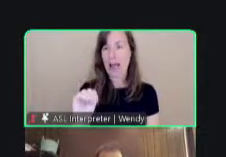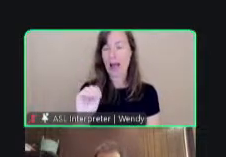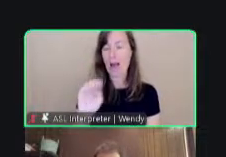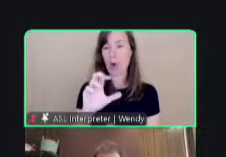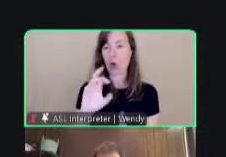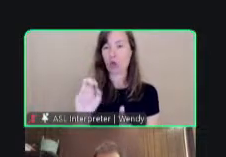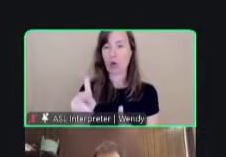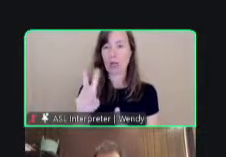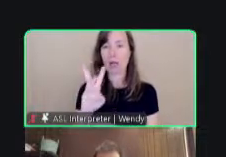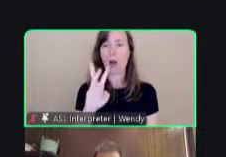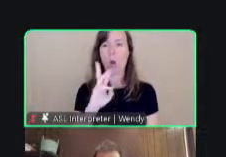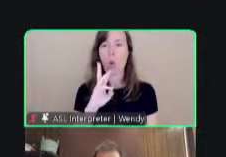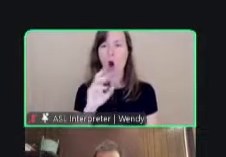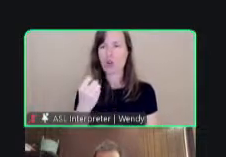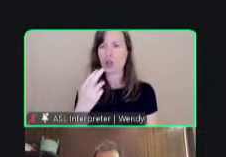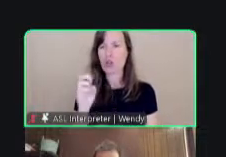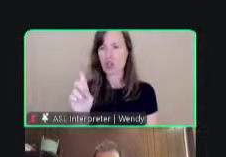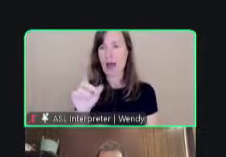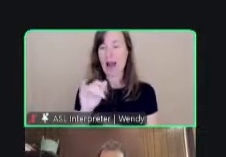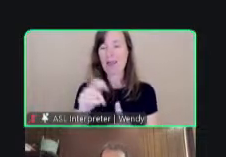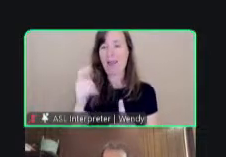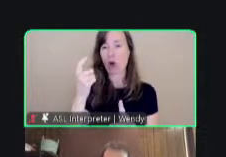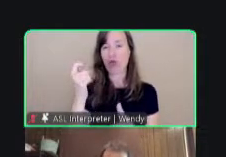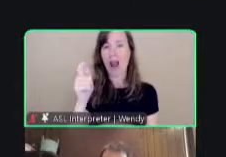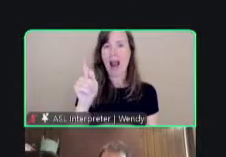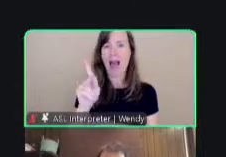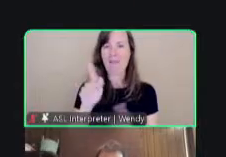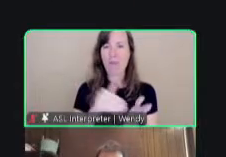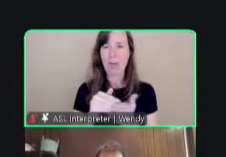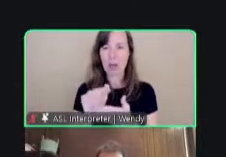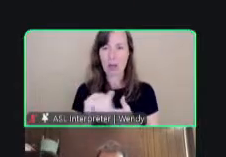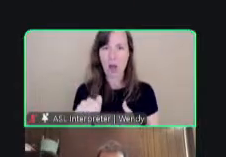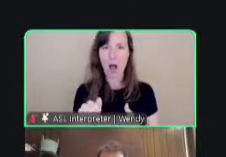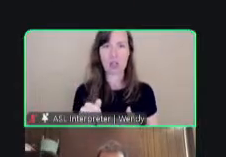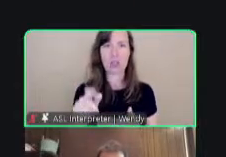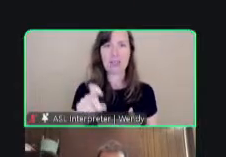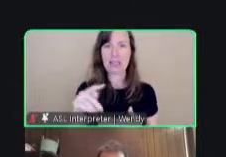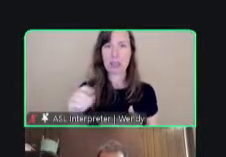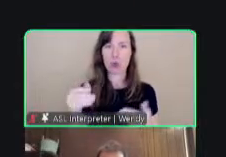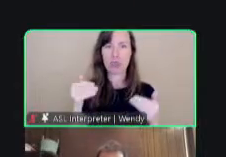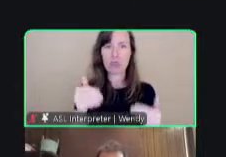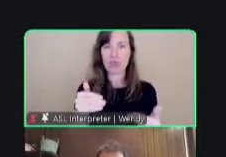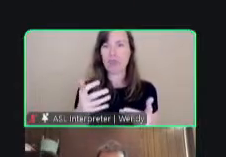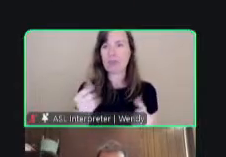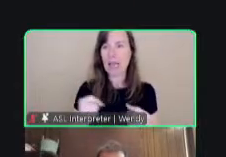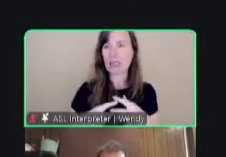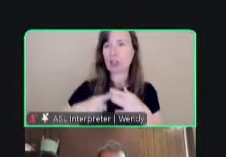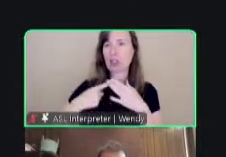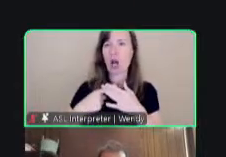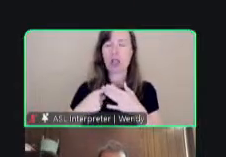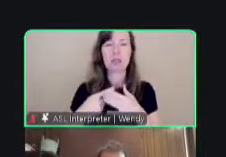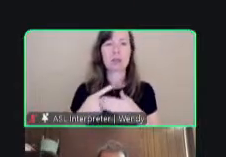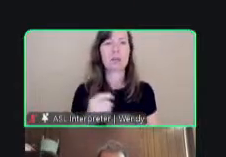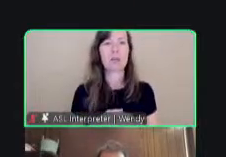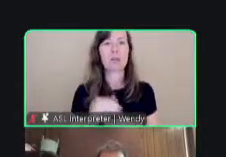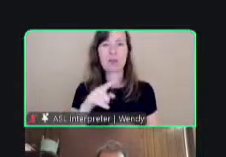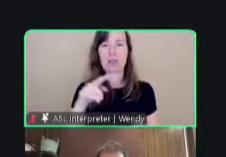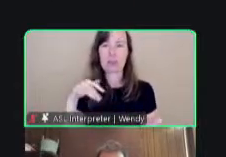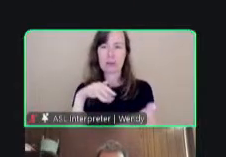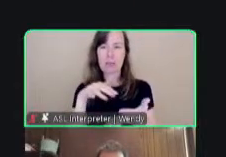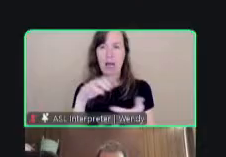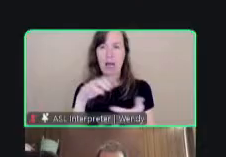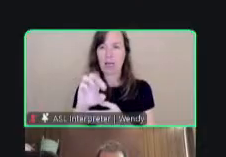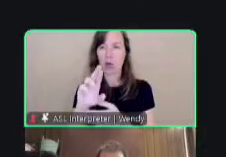for $500,000. We need to get this jump started. This is the study of the erosion and the